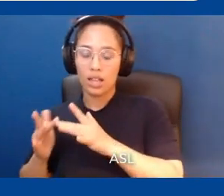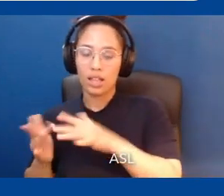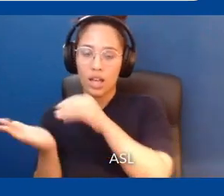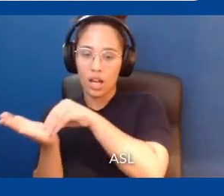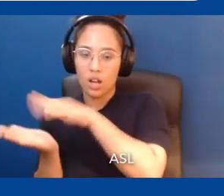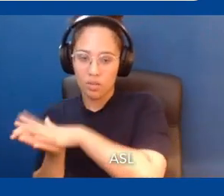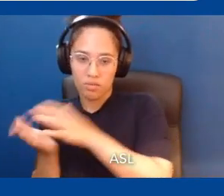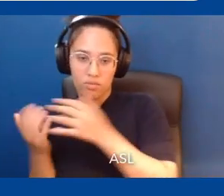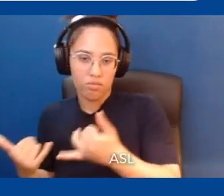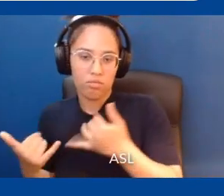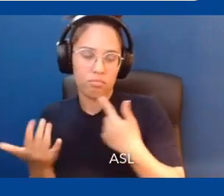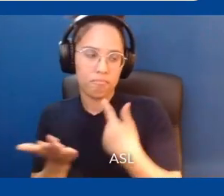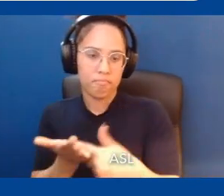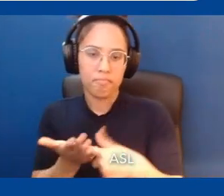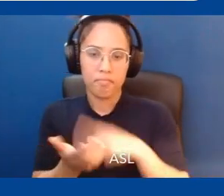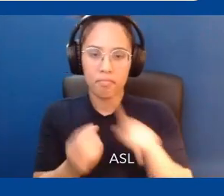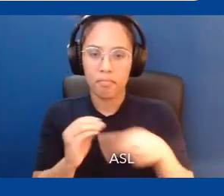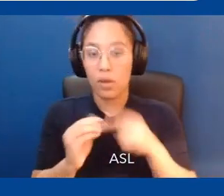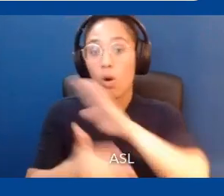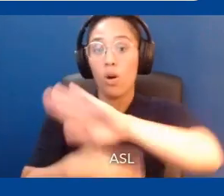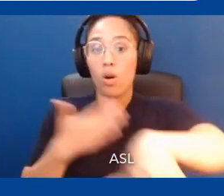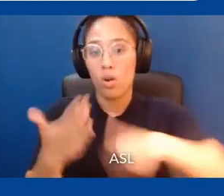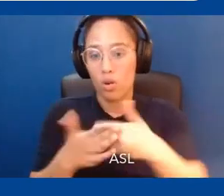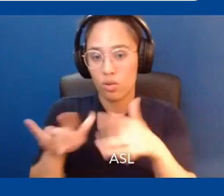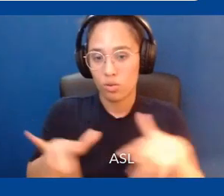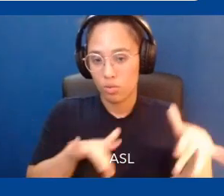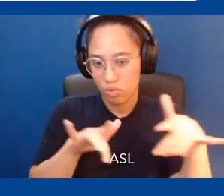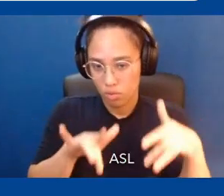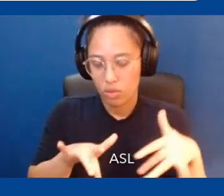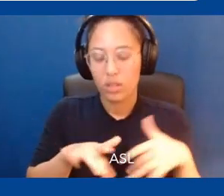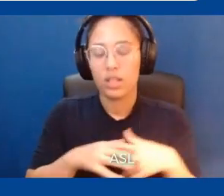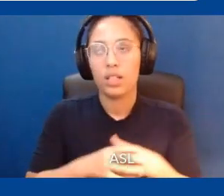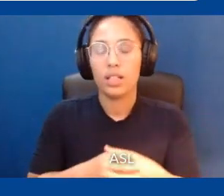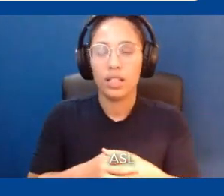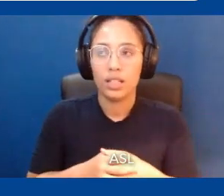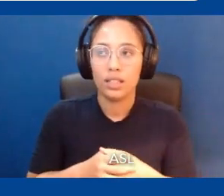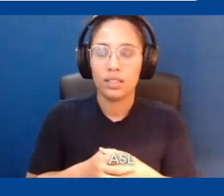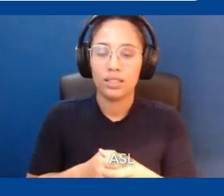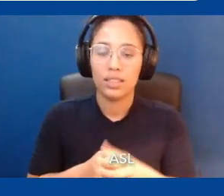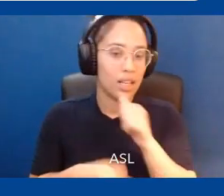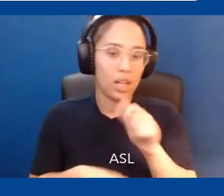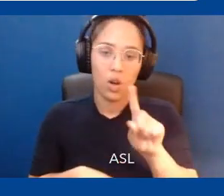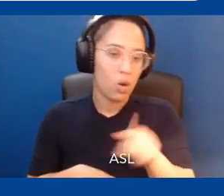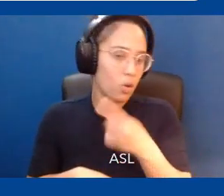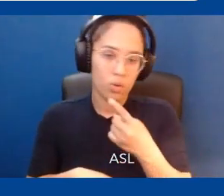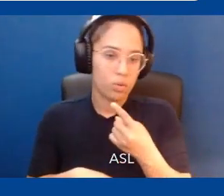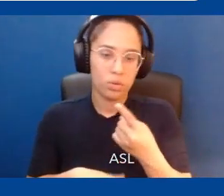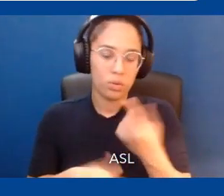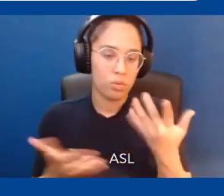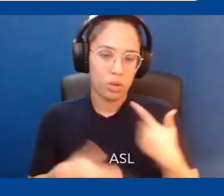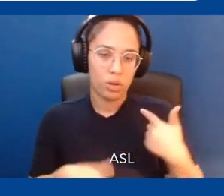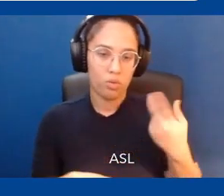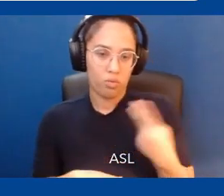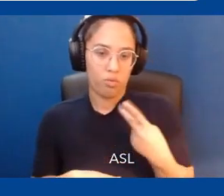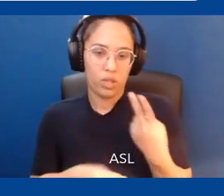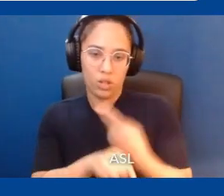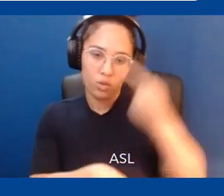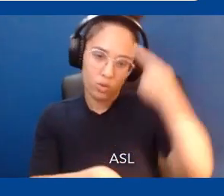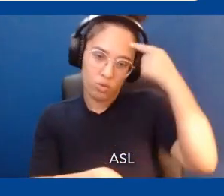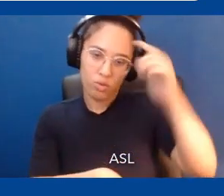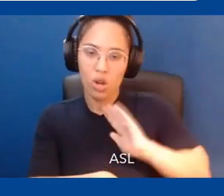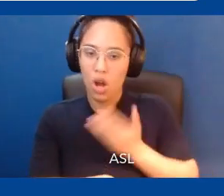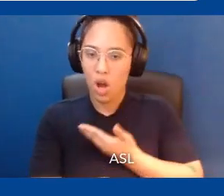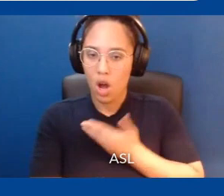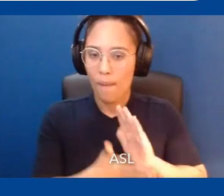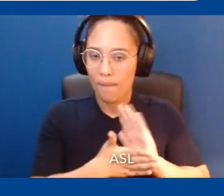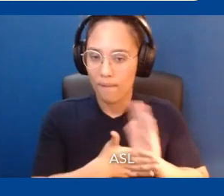the ones not just what we made into this film, but the digital archive should be. I